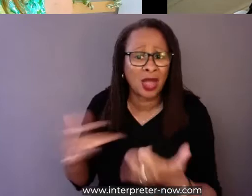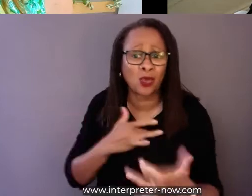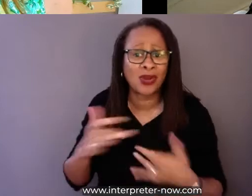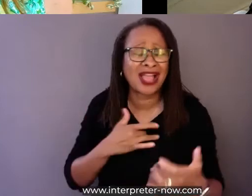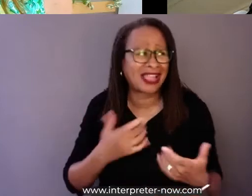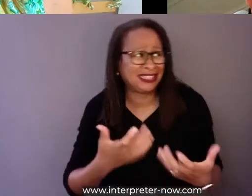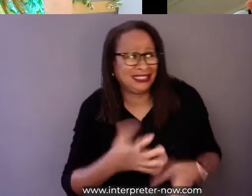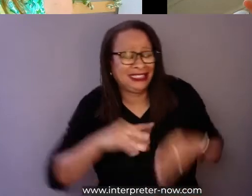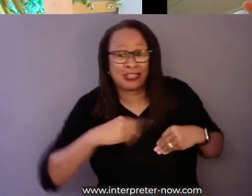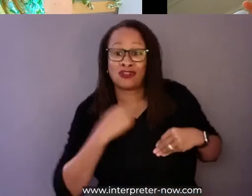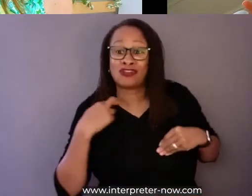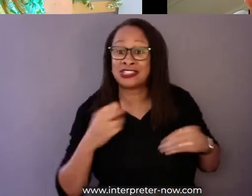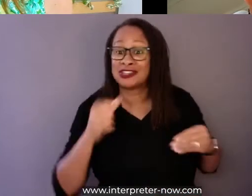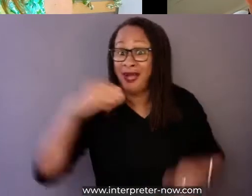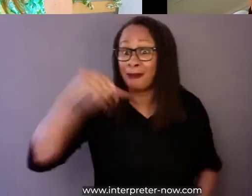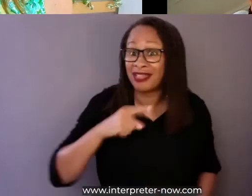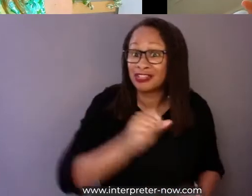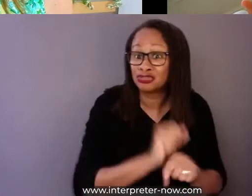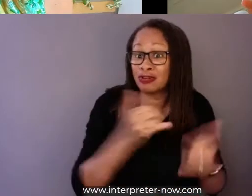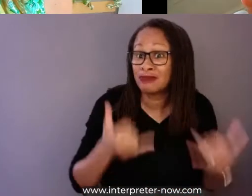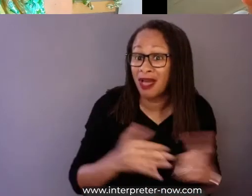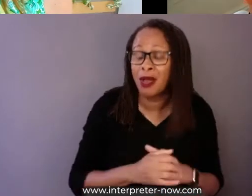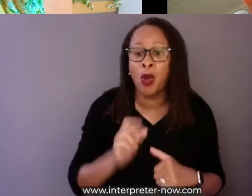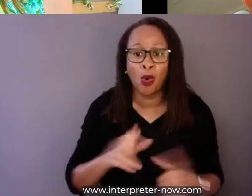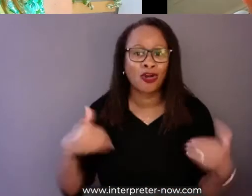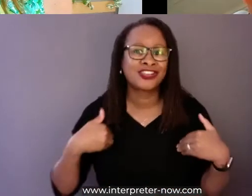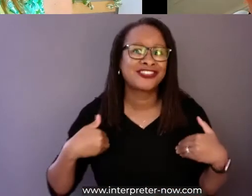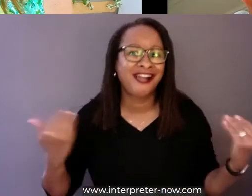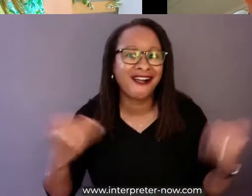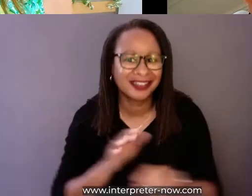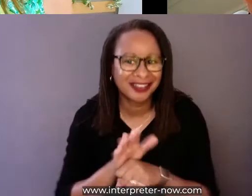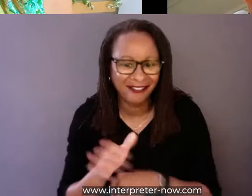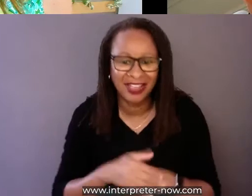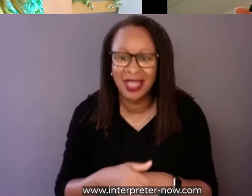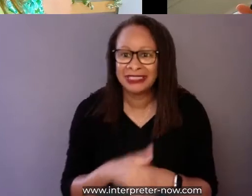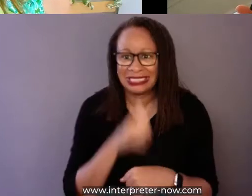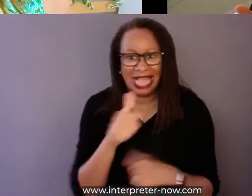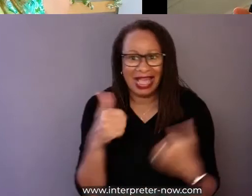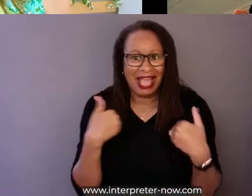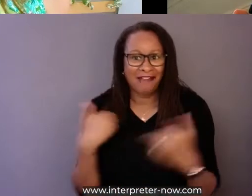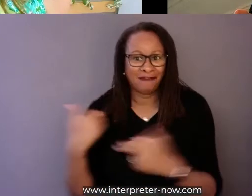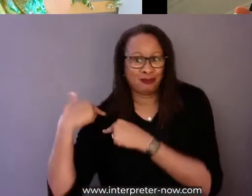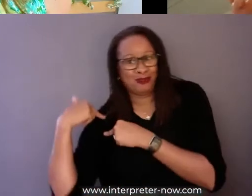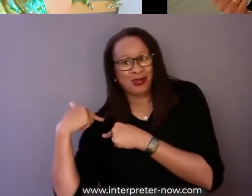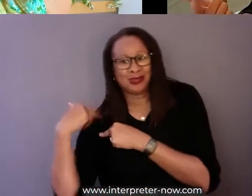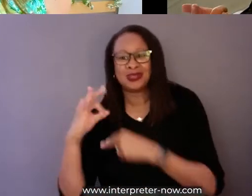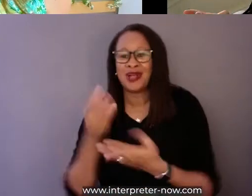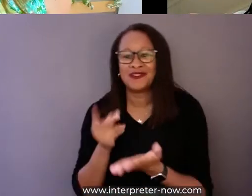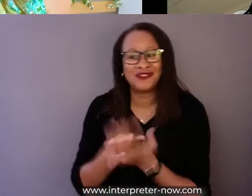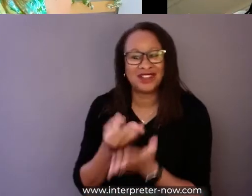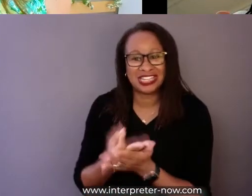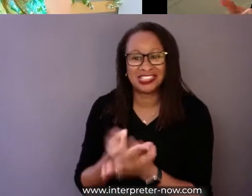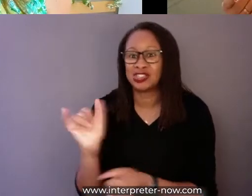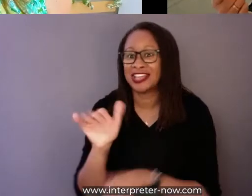you were young enough to be able to not have a lot of the financial burdens in life, like